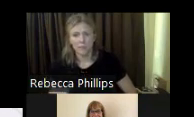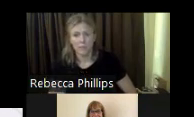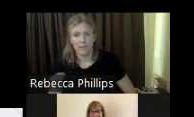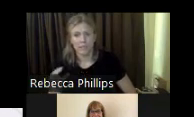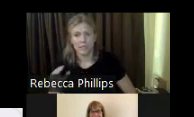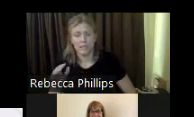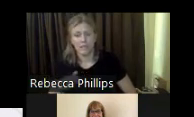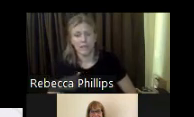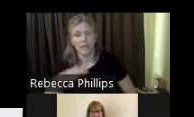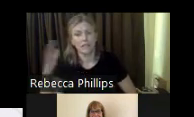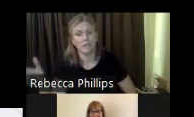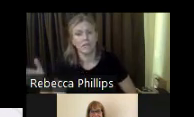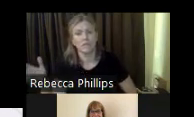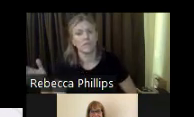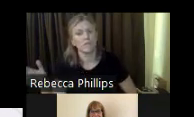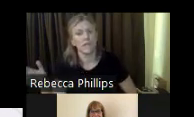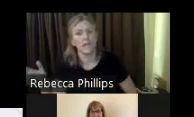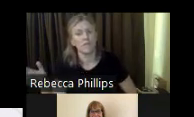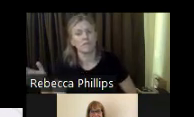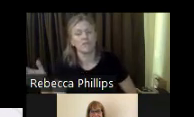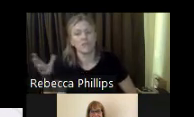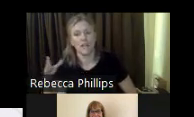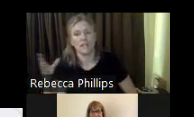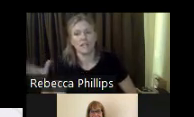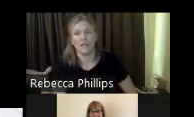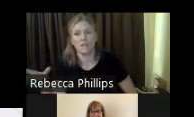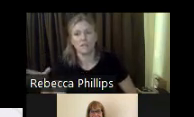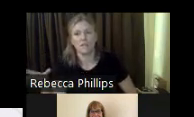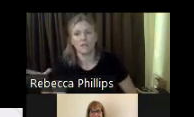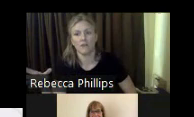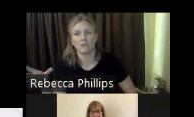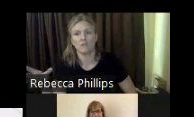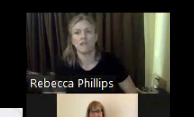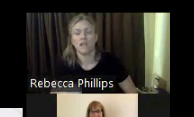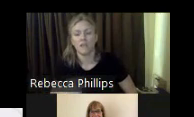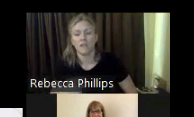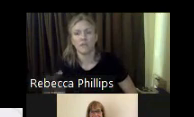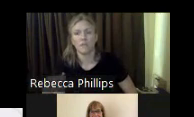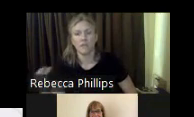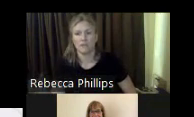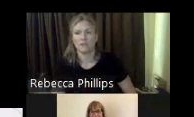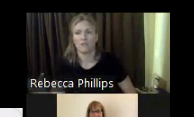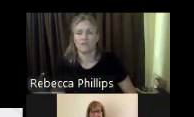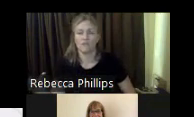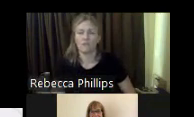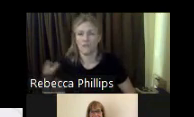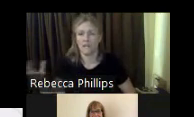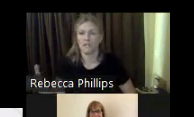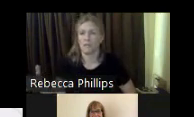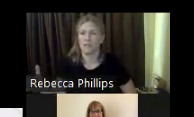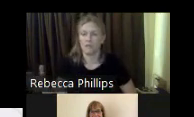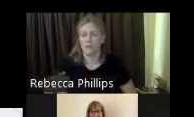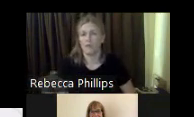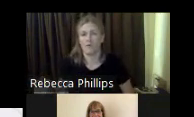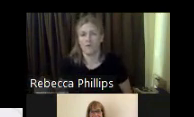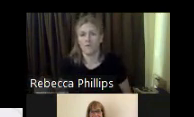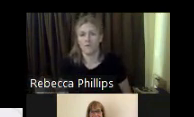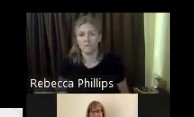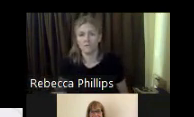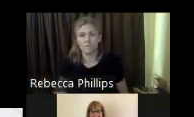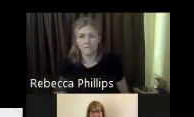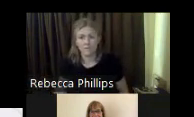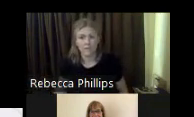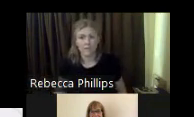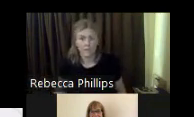I will put the next week's words up, so then you guys can take a picture of those, and then if you want to review those for the next week, you can go over